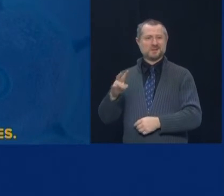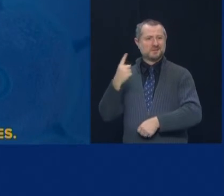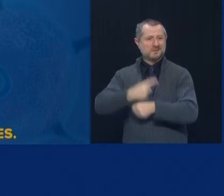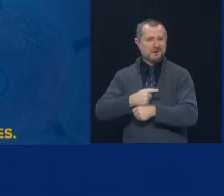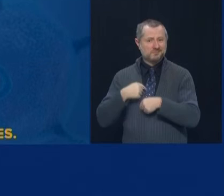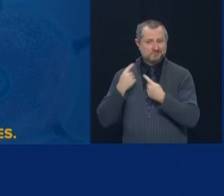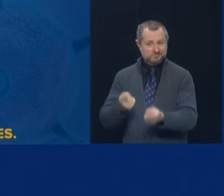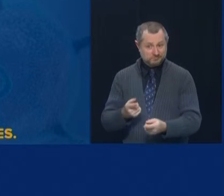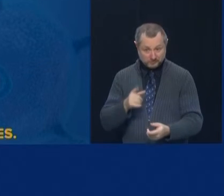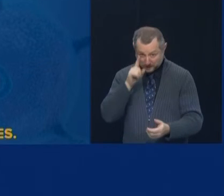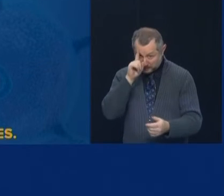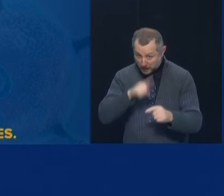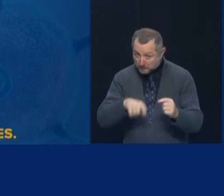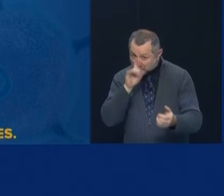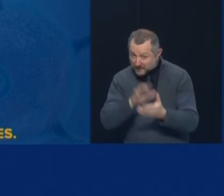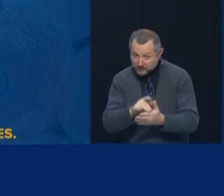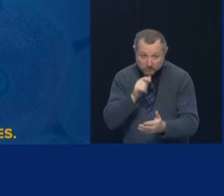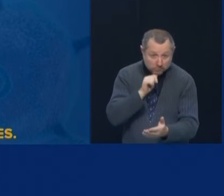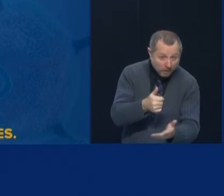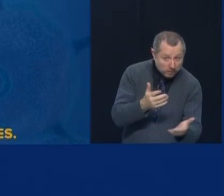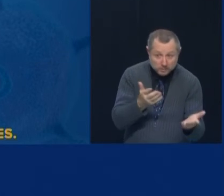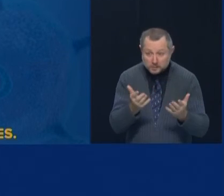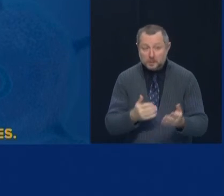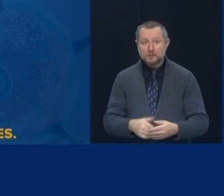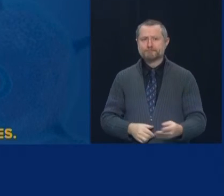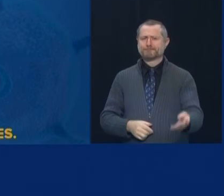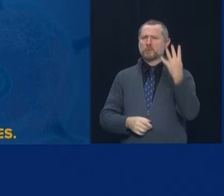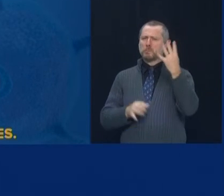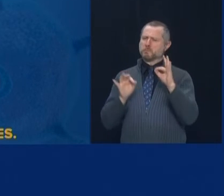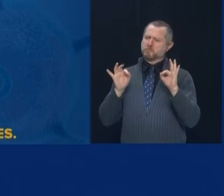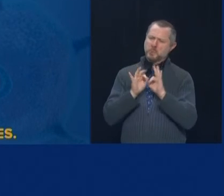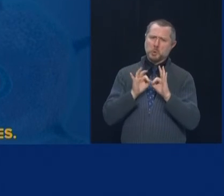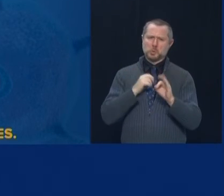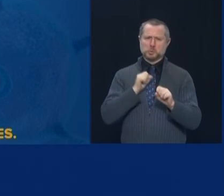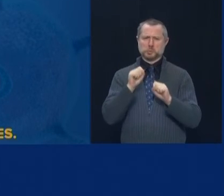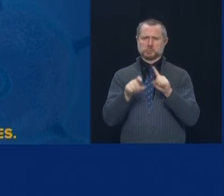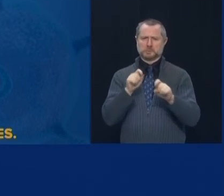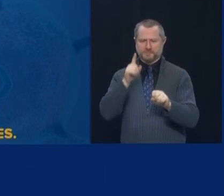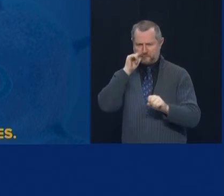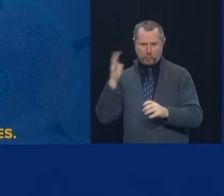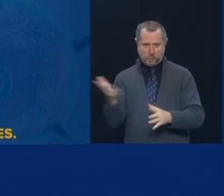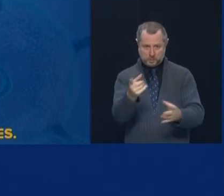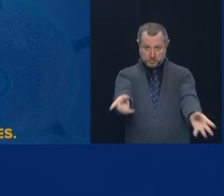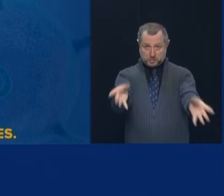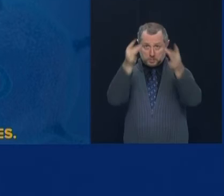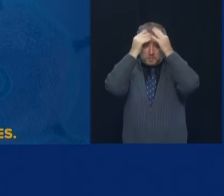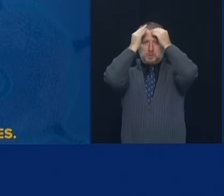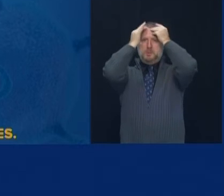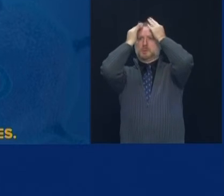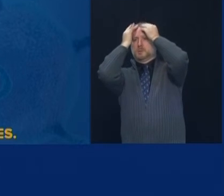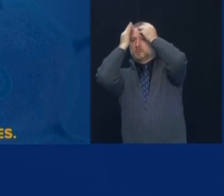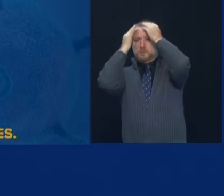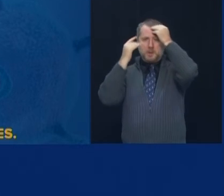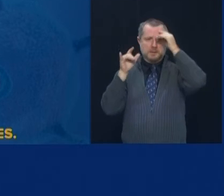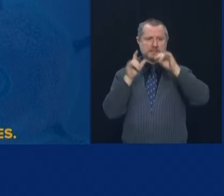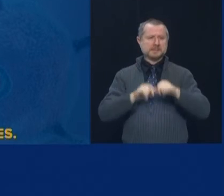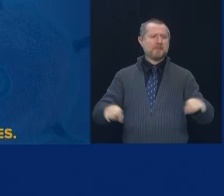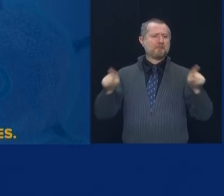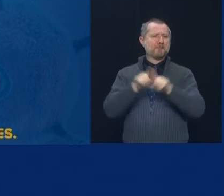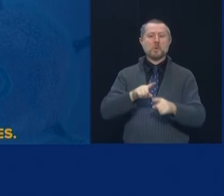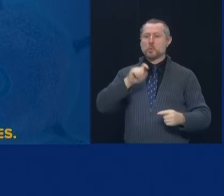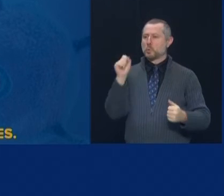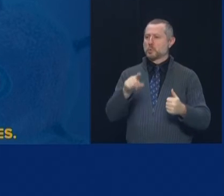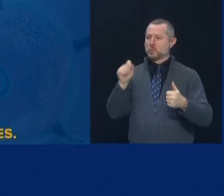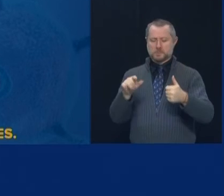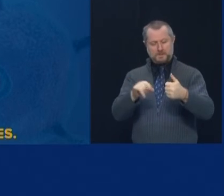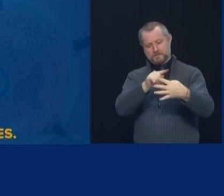4 important questions that are on everyone's mind. I get asked all the time. Where